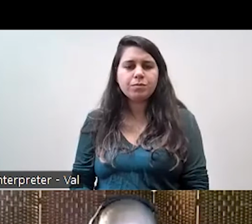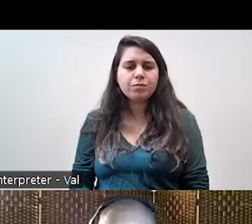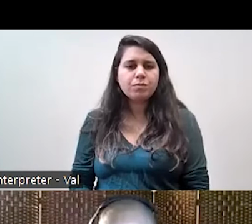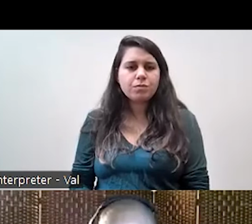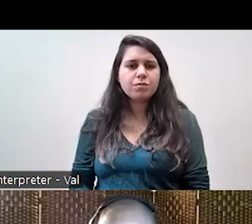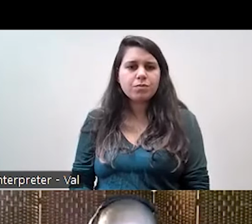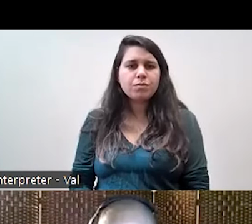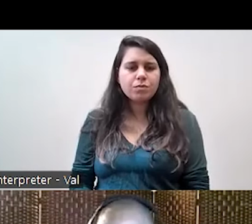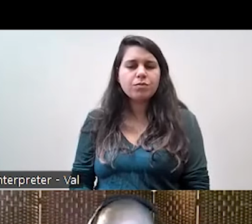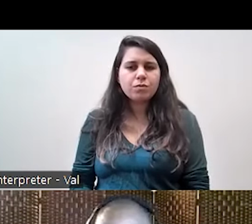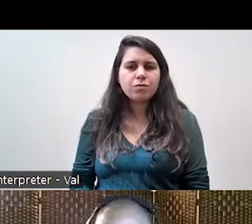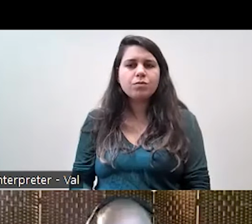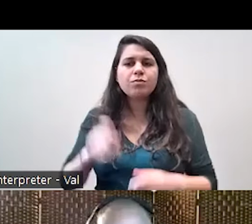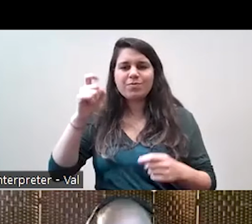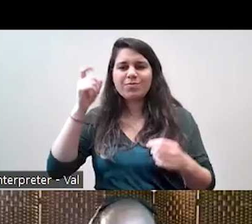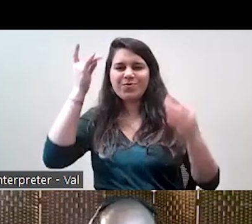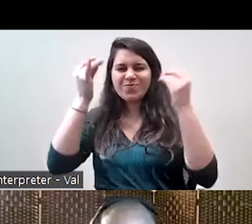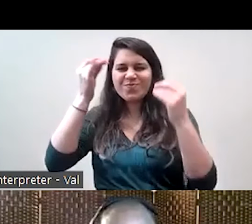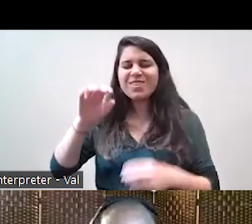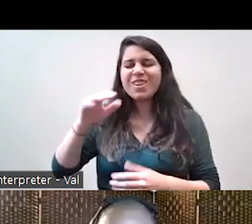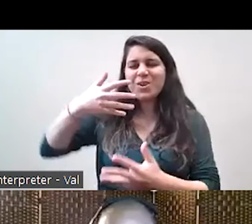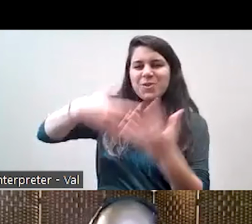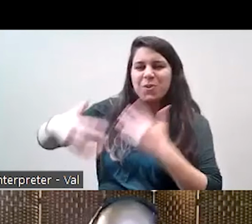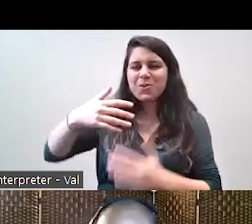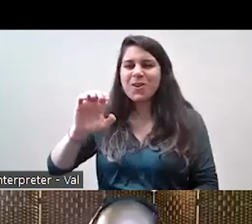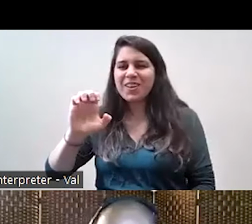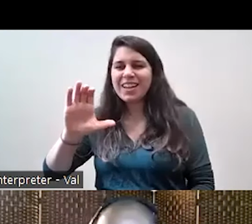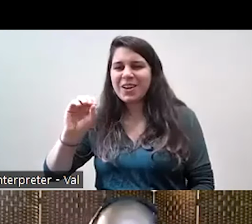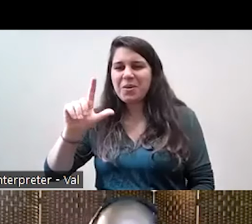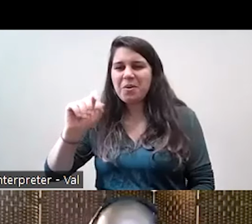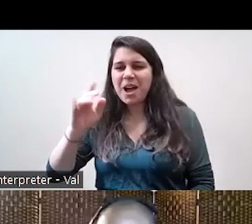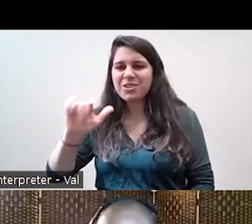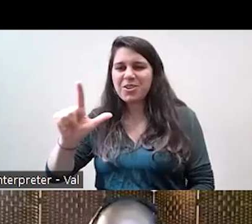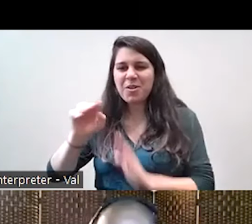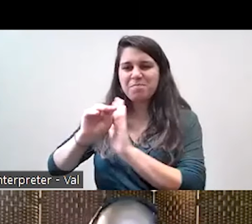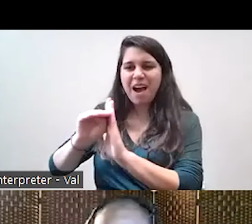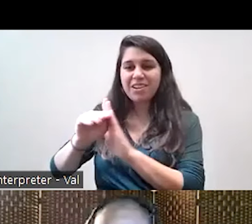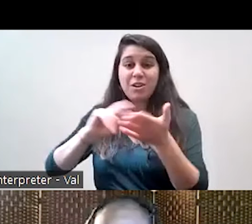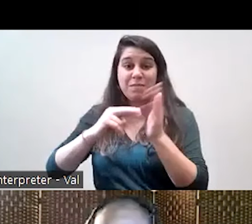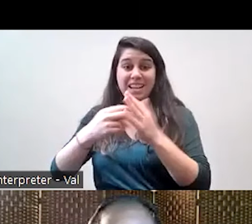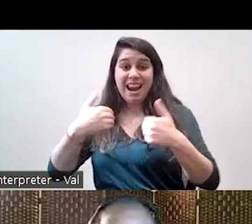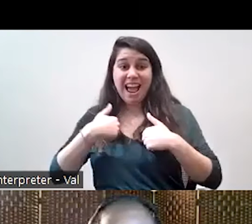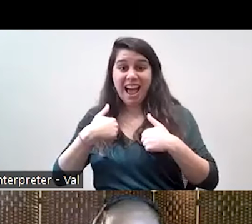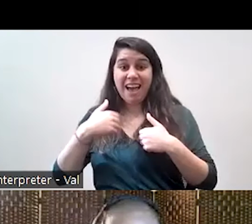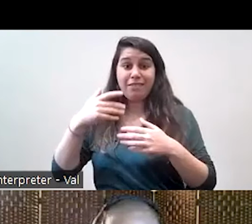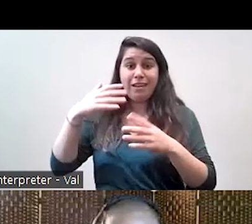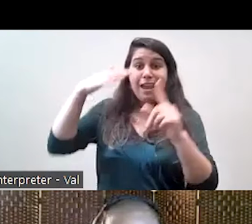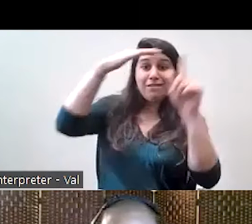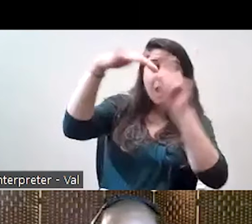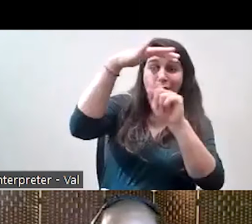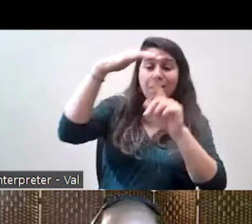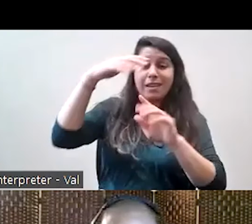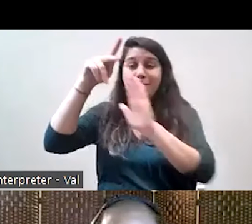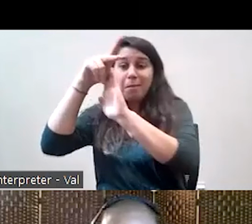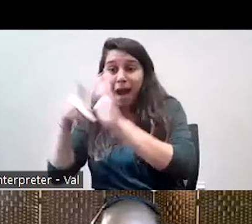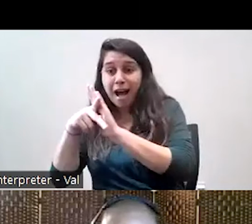that social ecological model where you have some aspects of environment and policy.